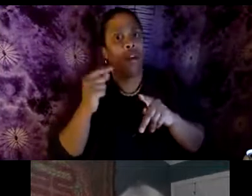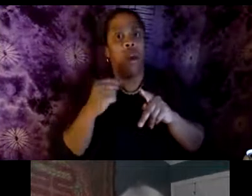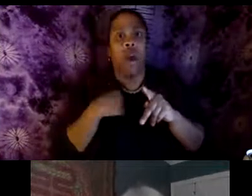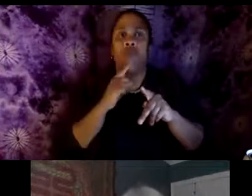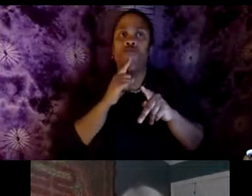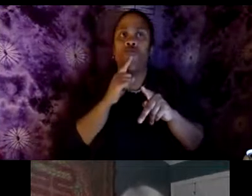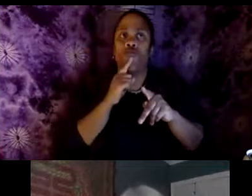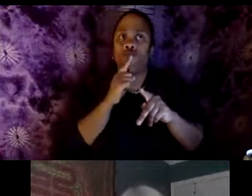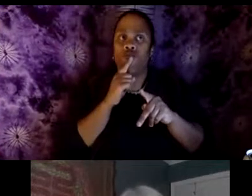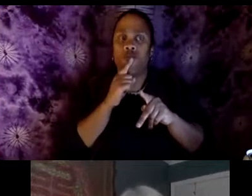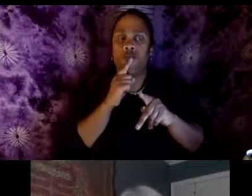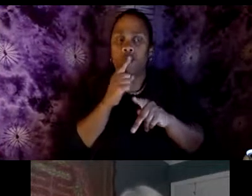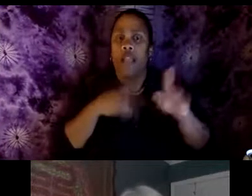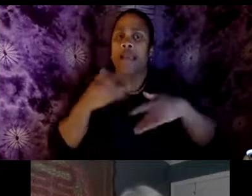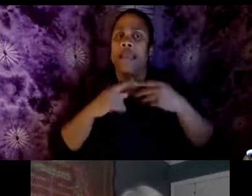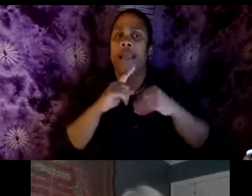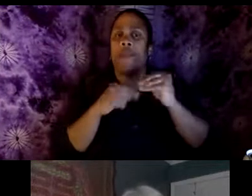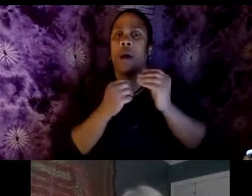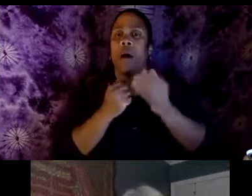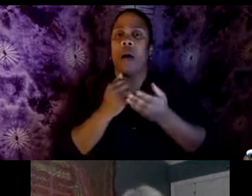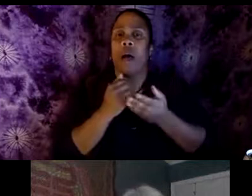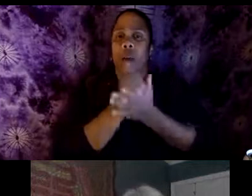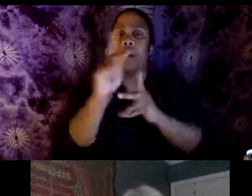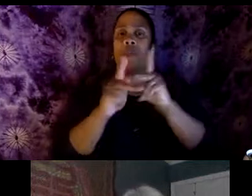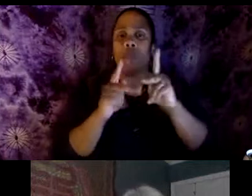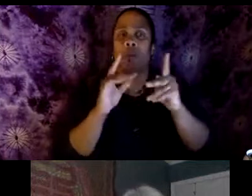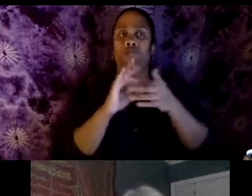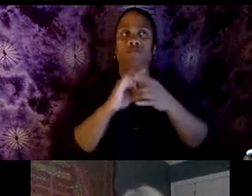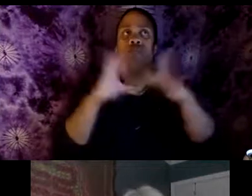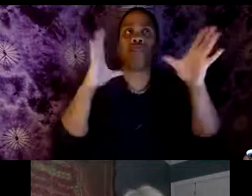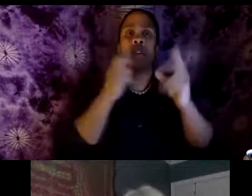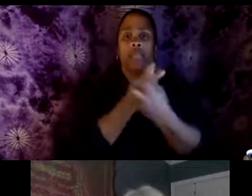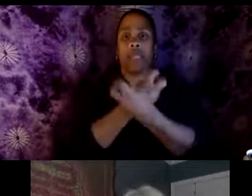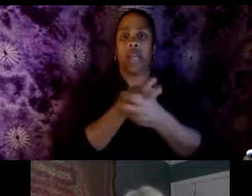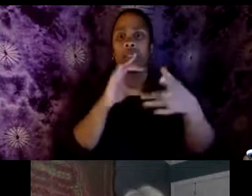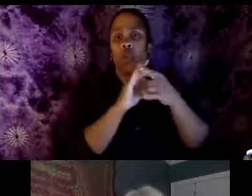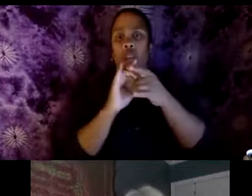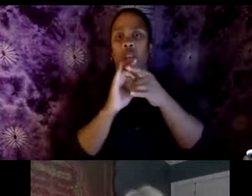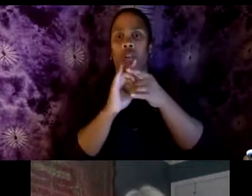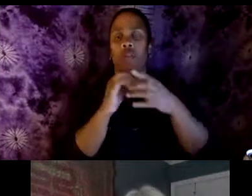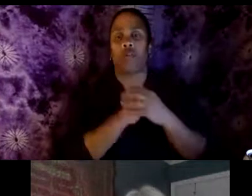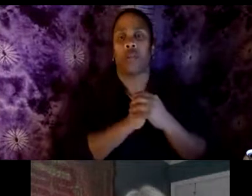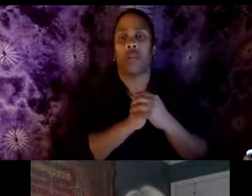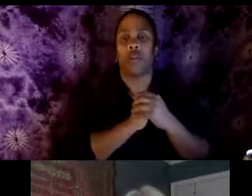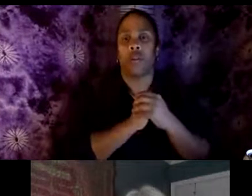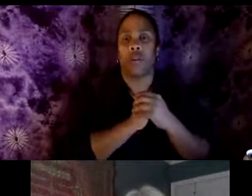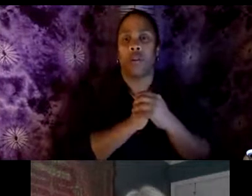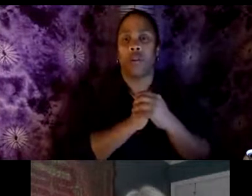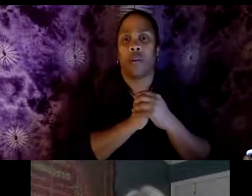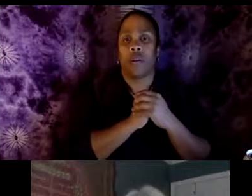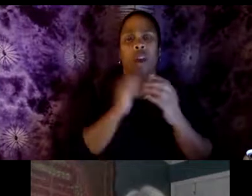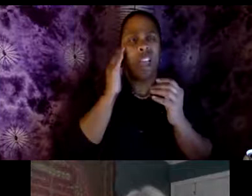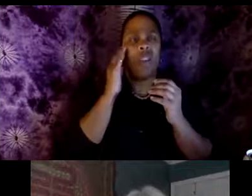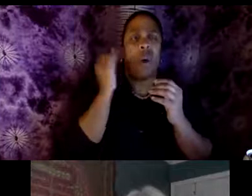toxic relationships and really come into a place where they can thrive. So important to me. And I know that when you have grown up with those kinds